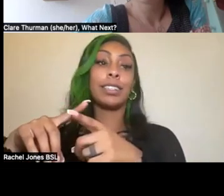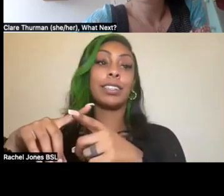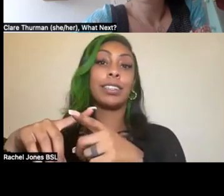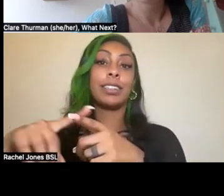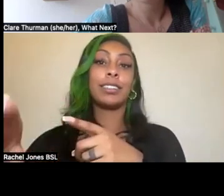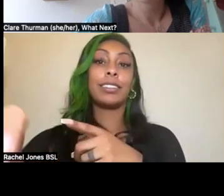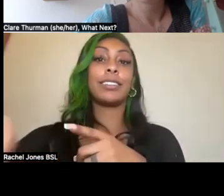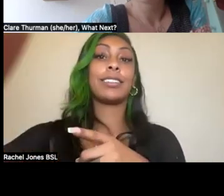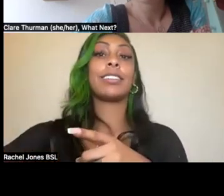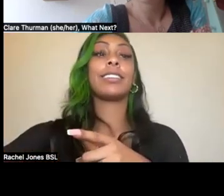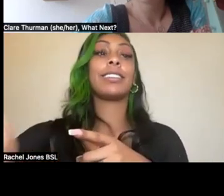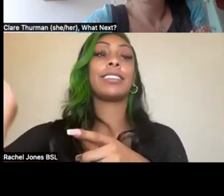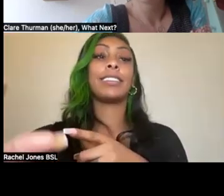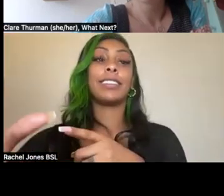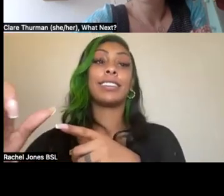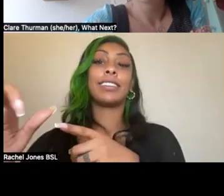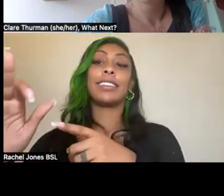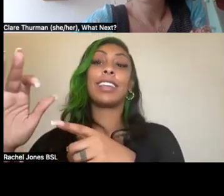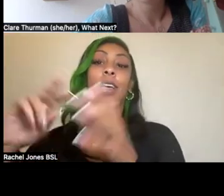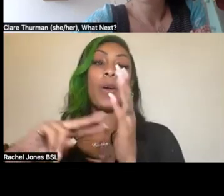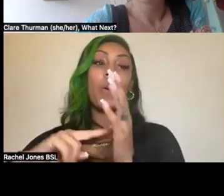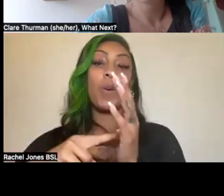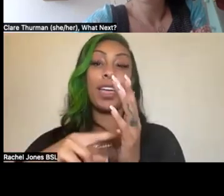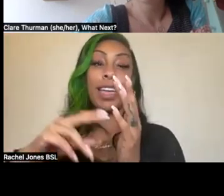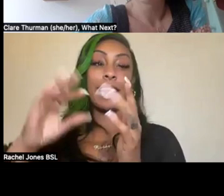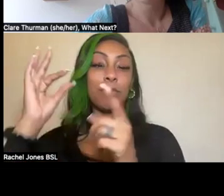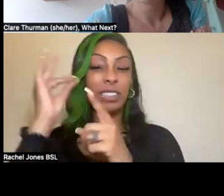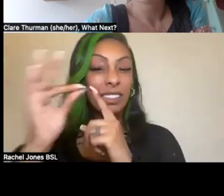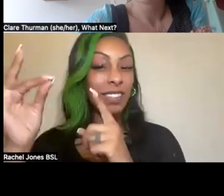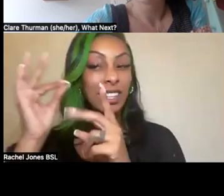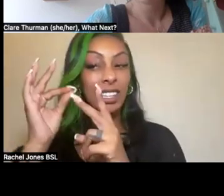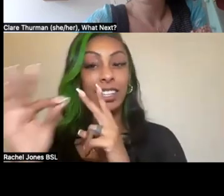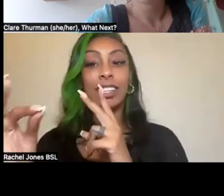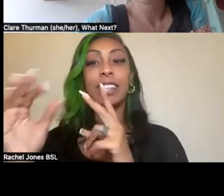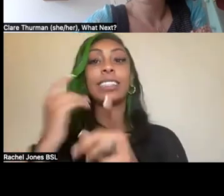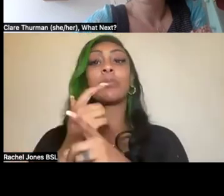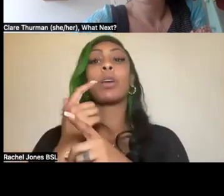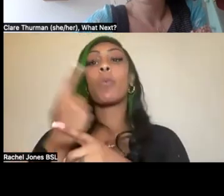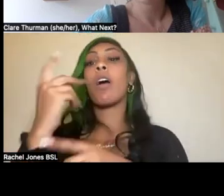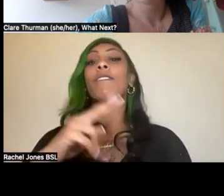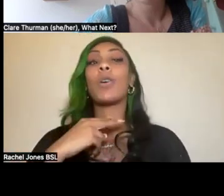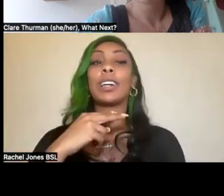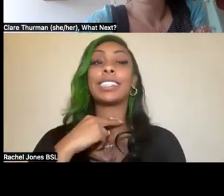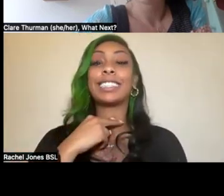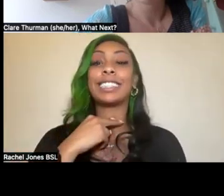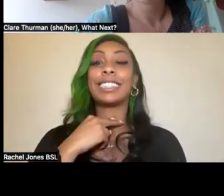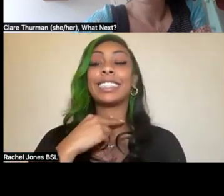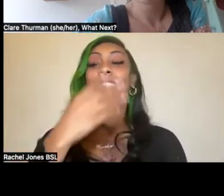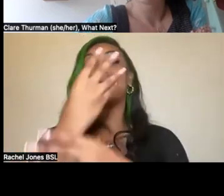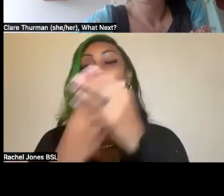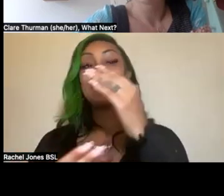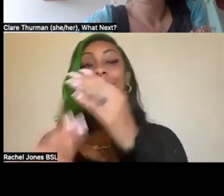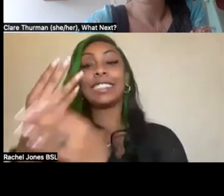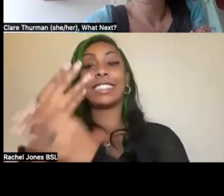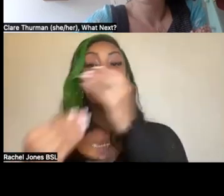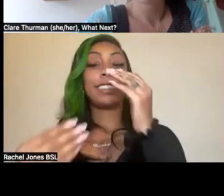freelance organizations in particular to speak together with one voice. Falling through the gaps was mentioned earlier